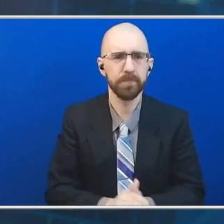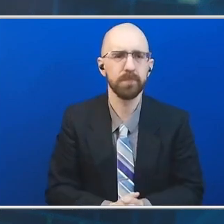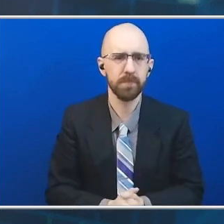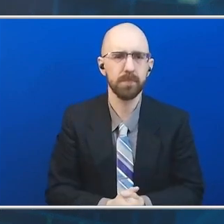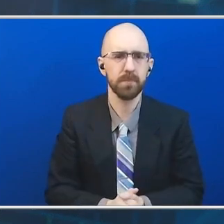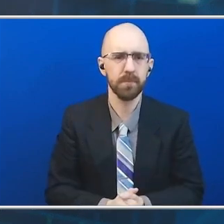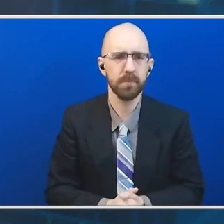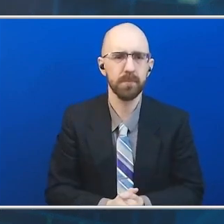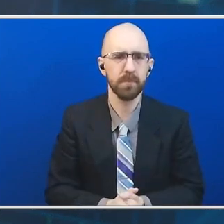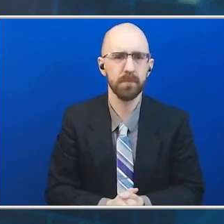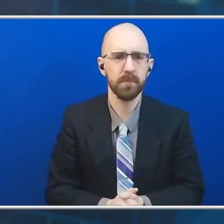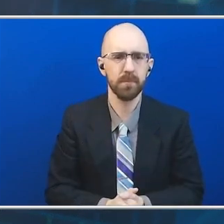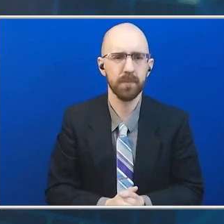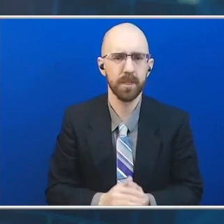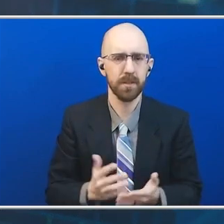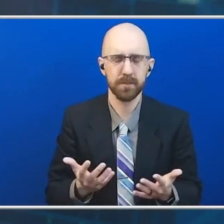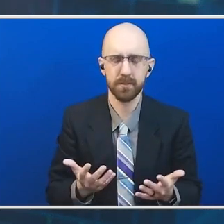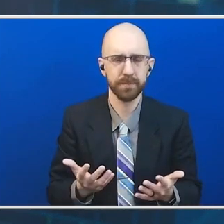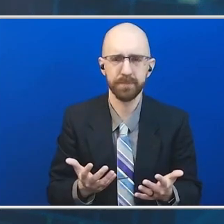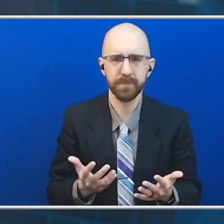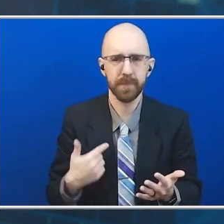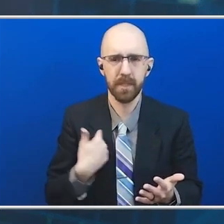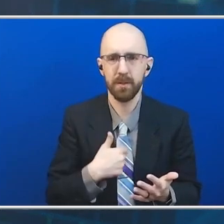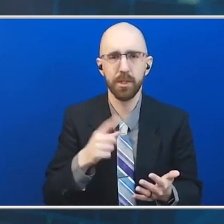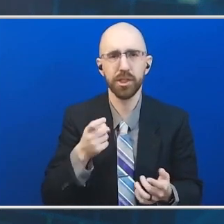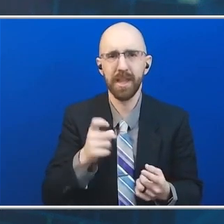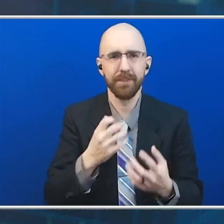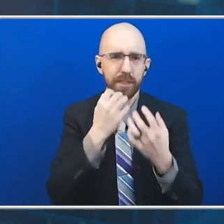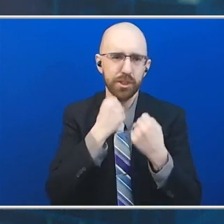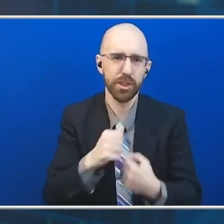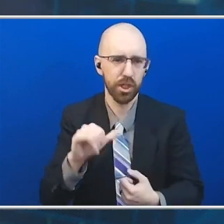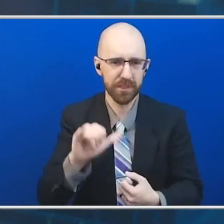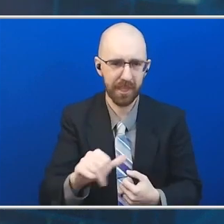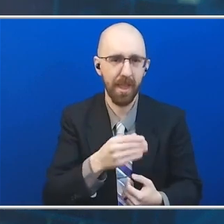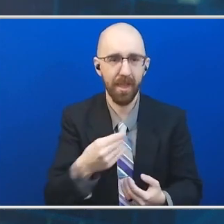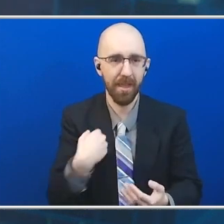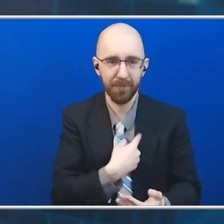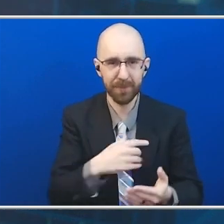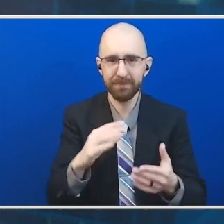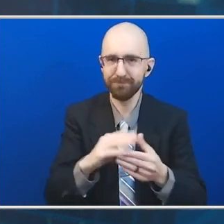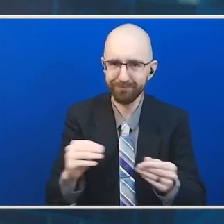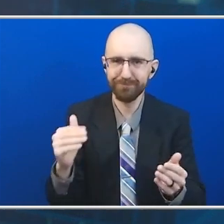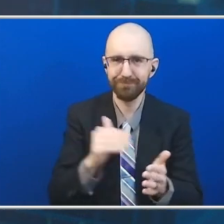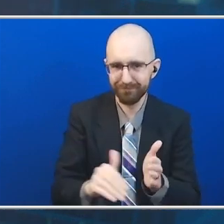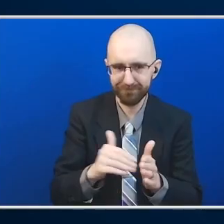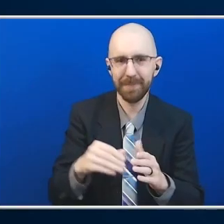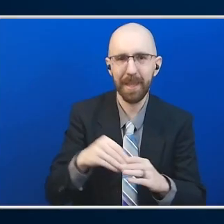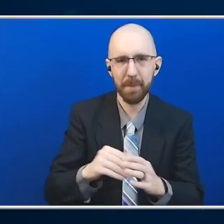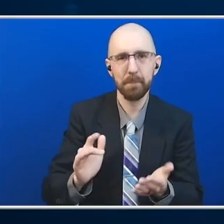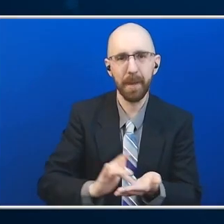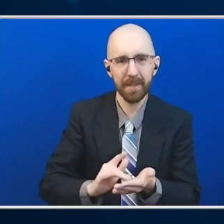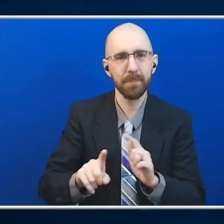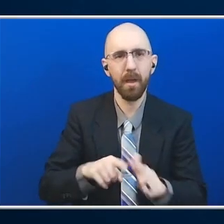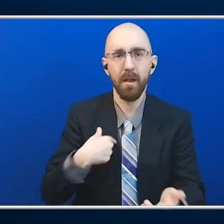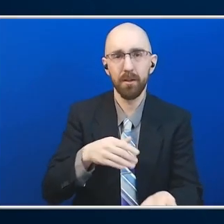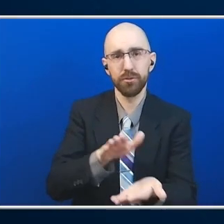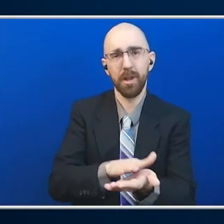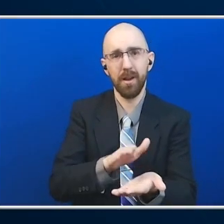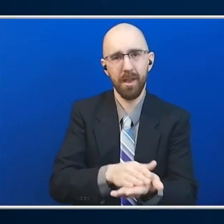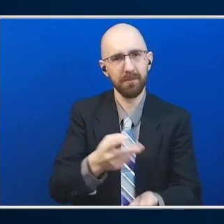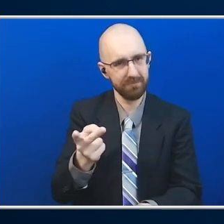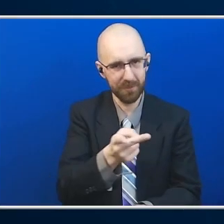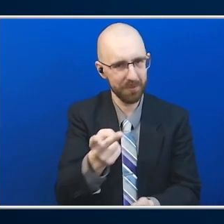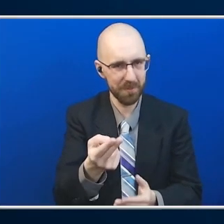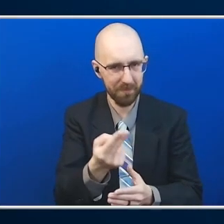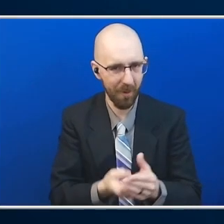that is, I mean, we just have to cherish that, and we see it all the time in medicine. But a shout out to you and to Ralph, because